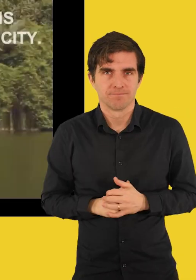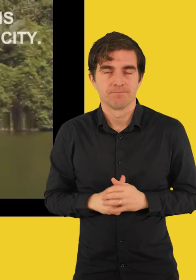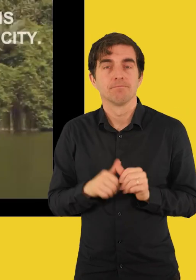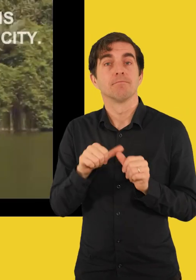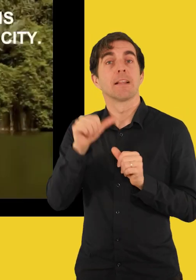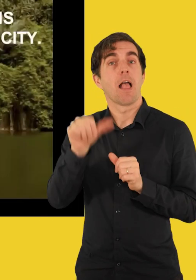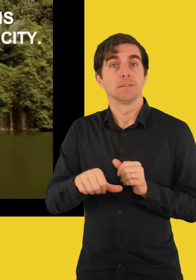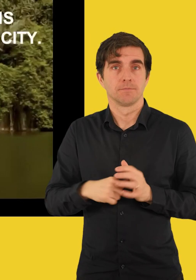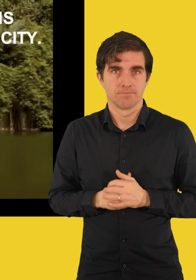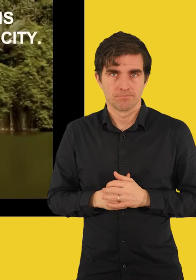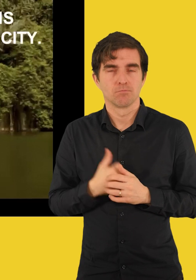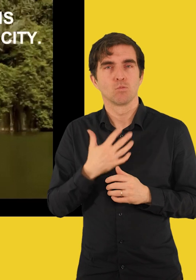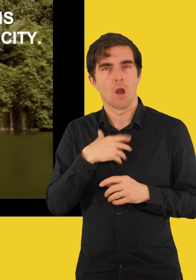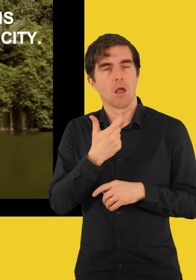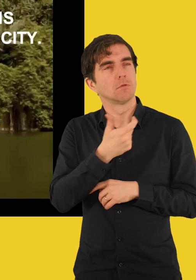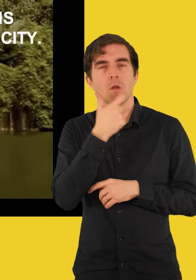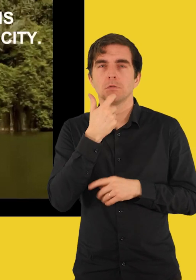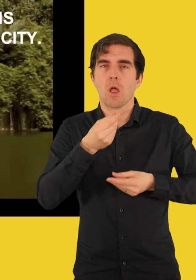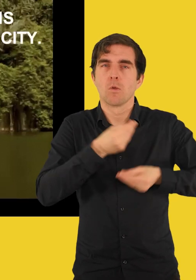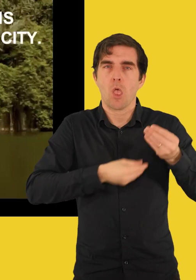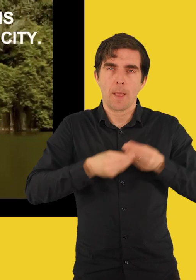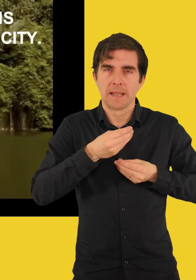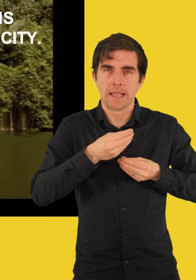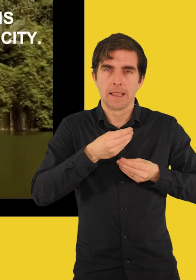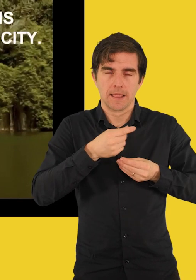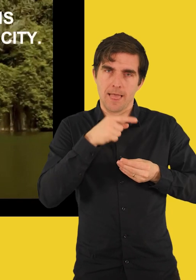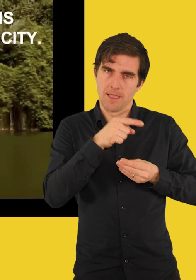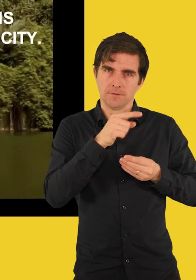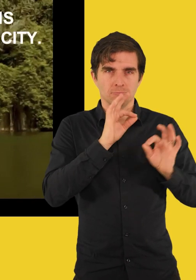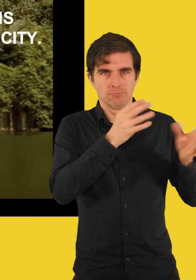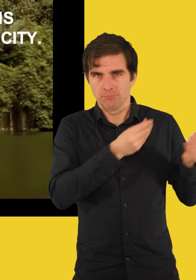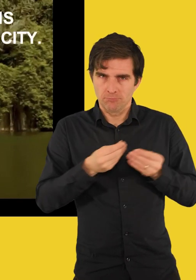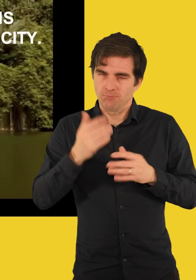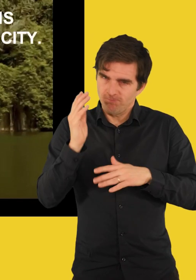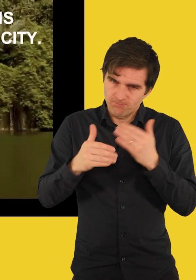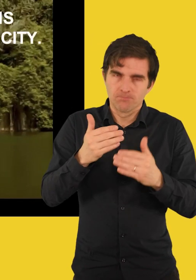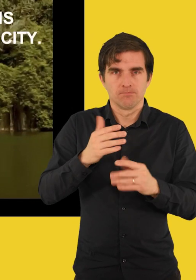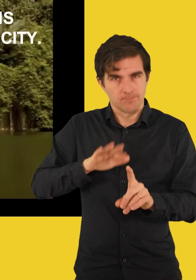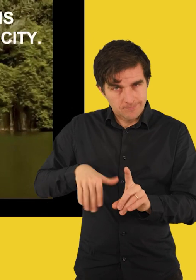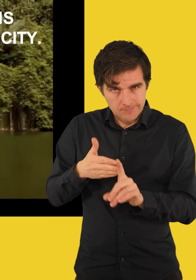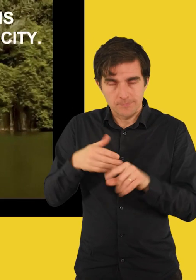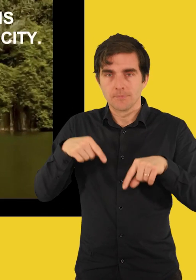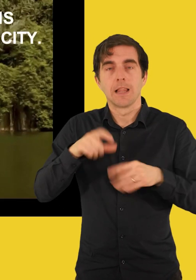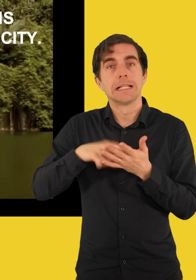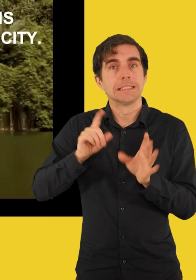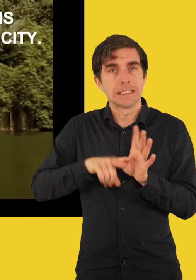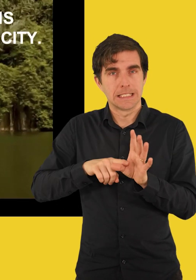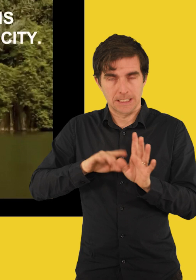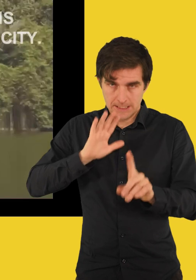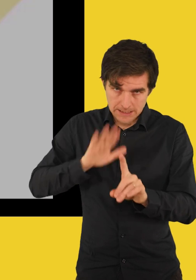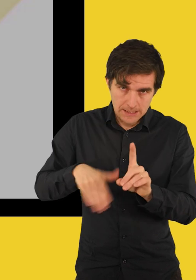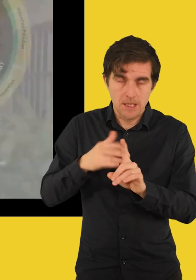Okay, next. And also we want Doughnut Economics to be a means towards a resilient,